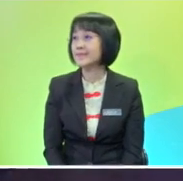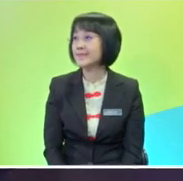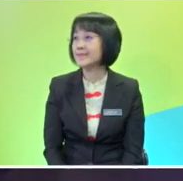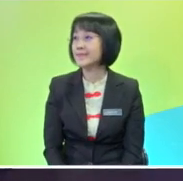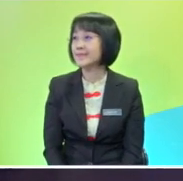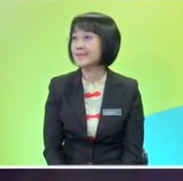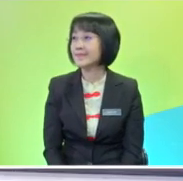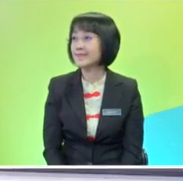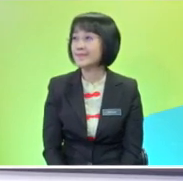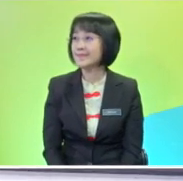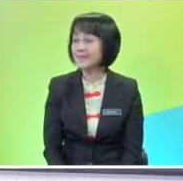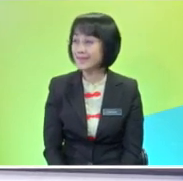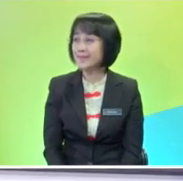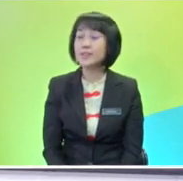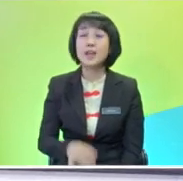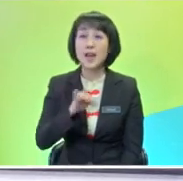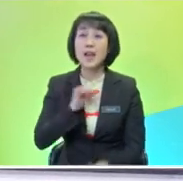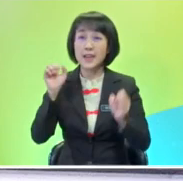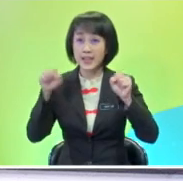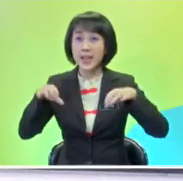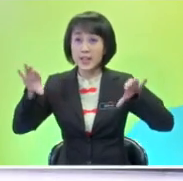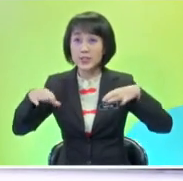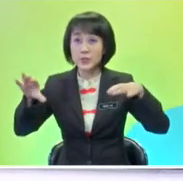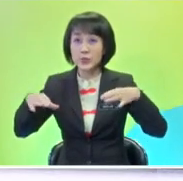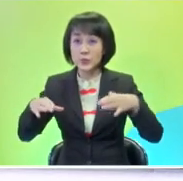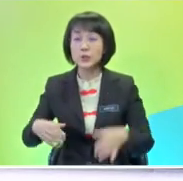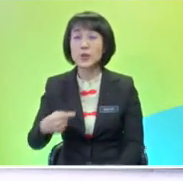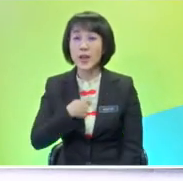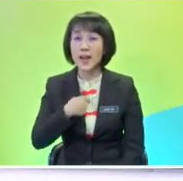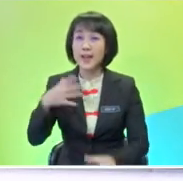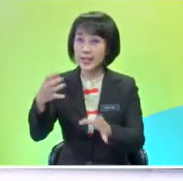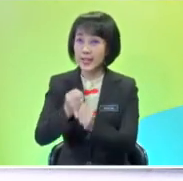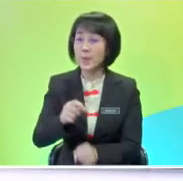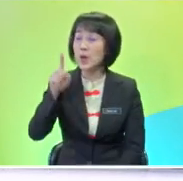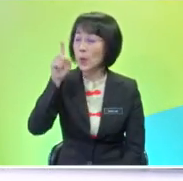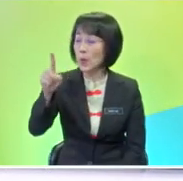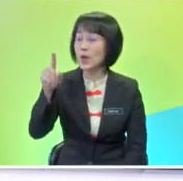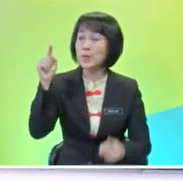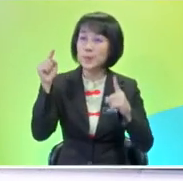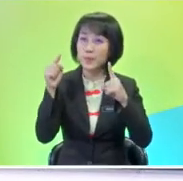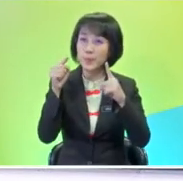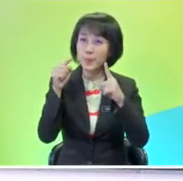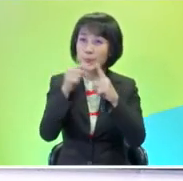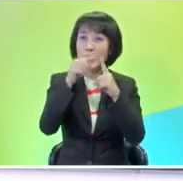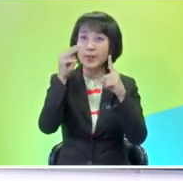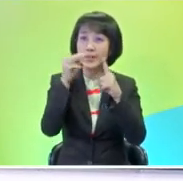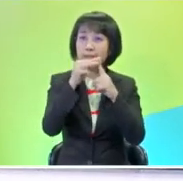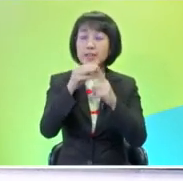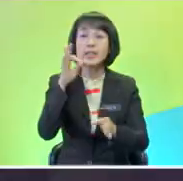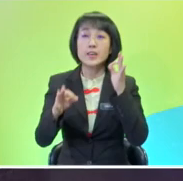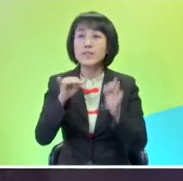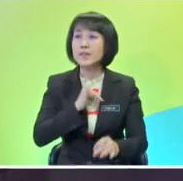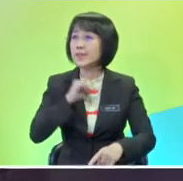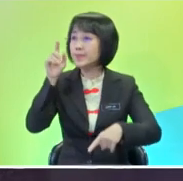gets 1 point. Oh. But if it is something that I cannot do, Team Robot doesn't get the point. And I get